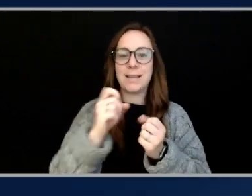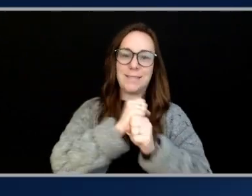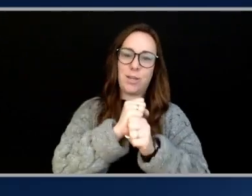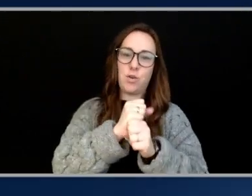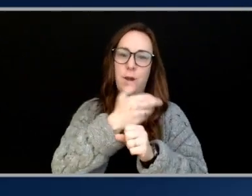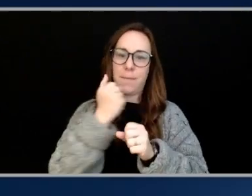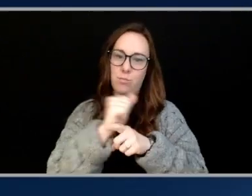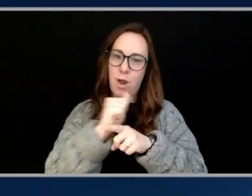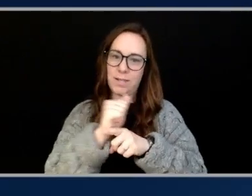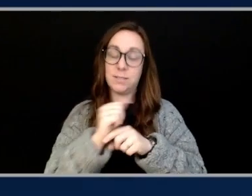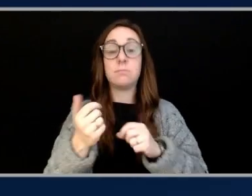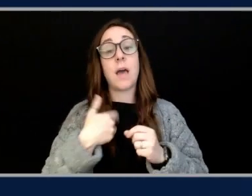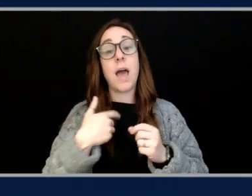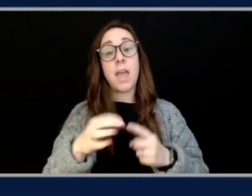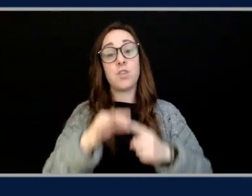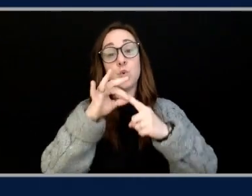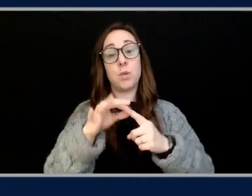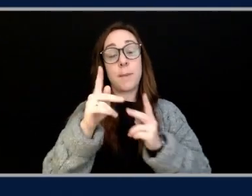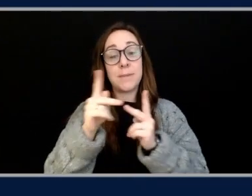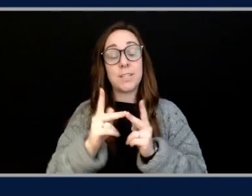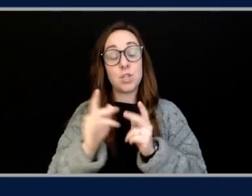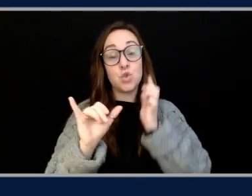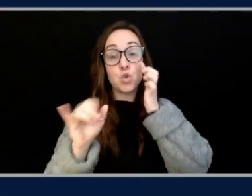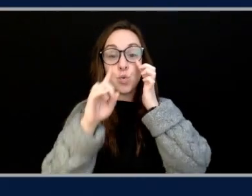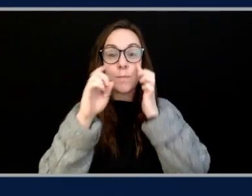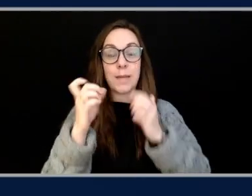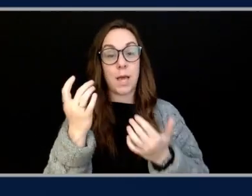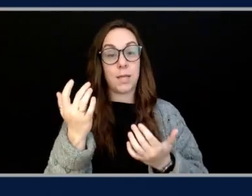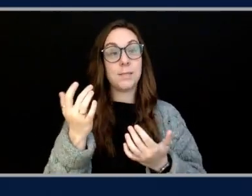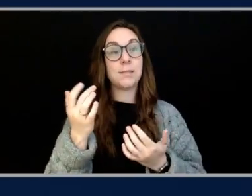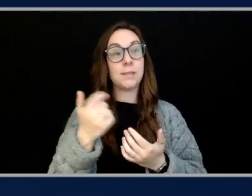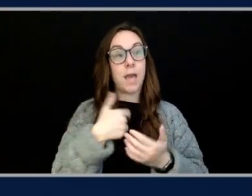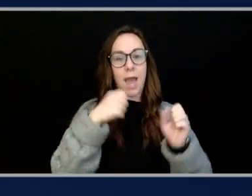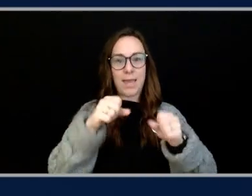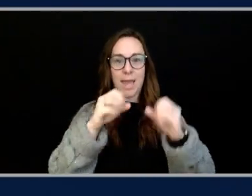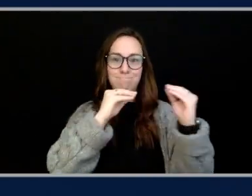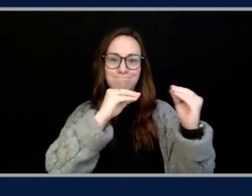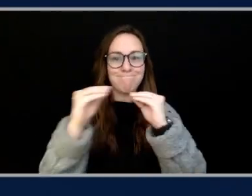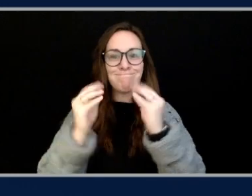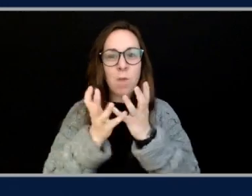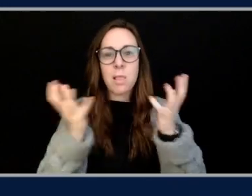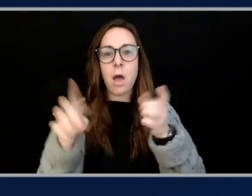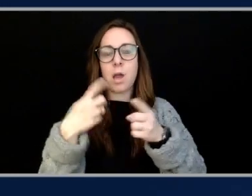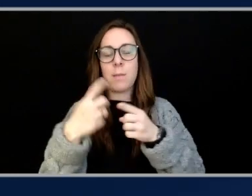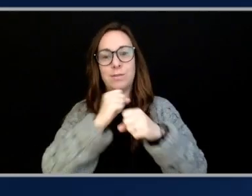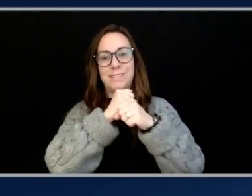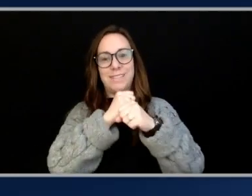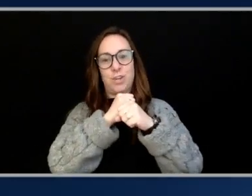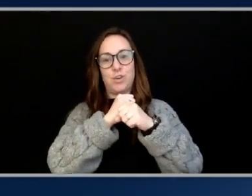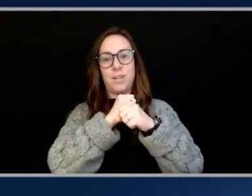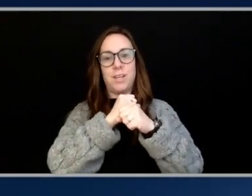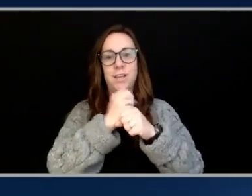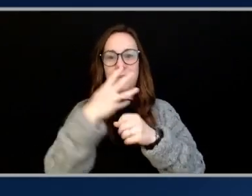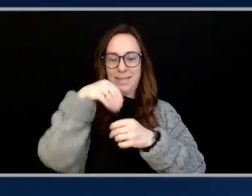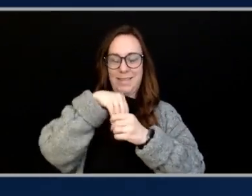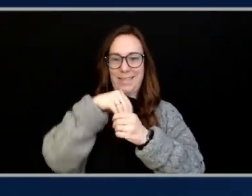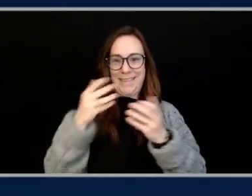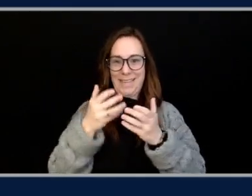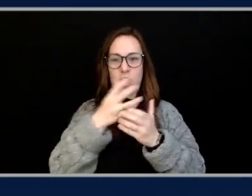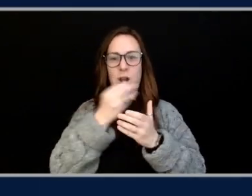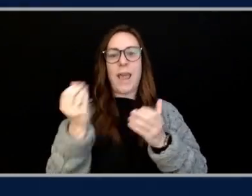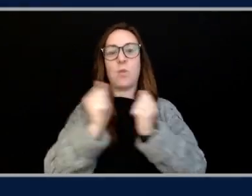also have a unique position to where I also get to teach a lot about security, both internally and then to our